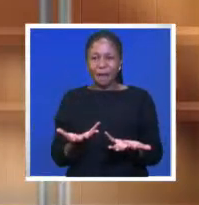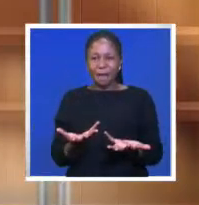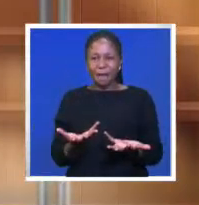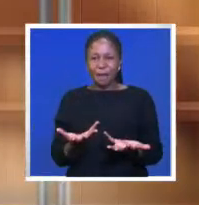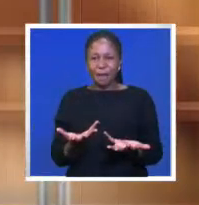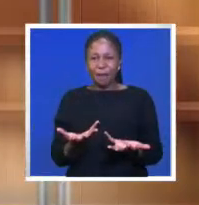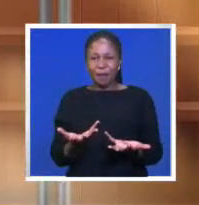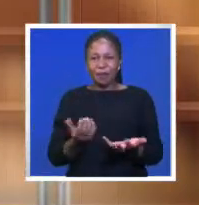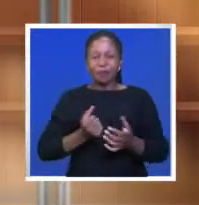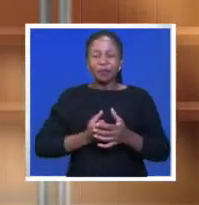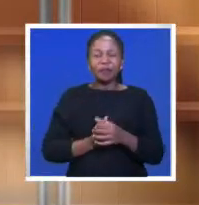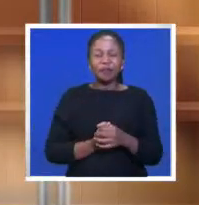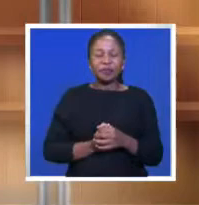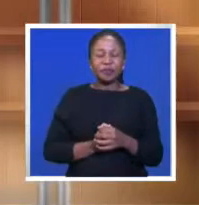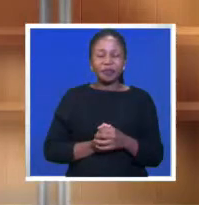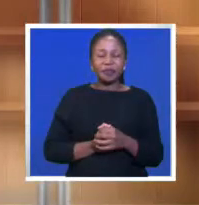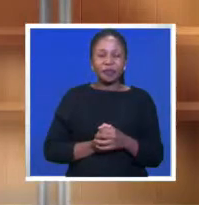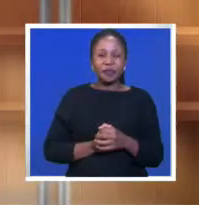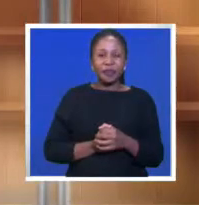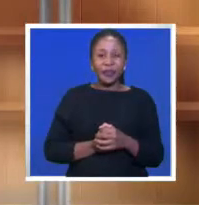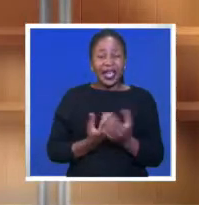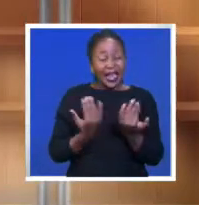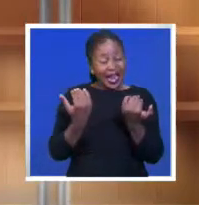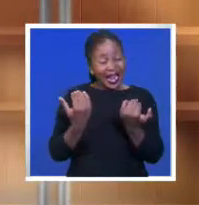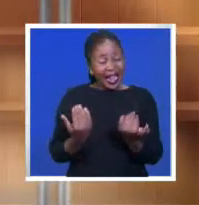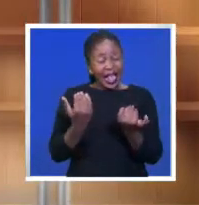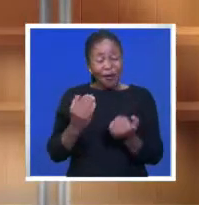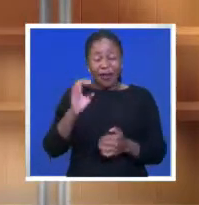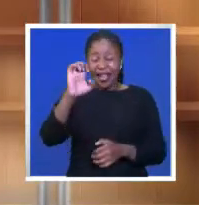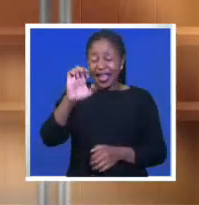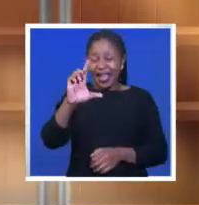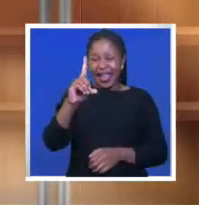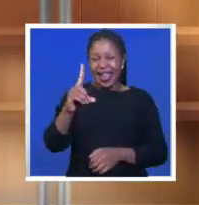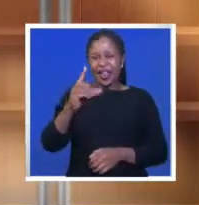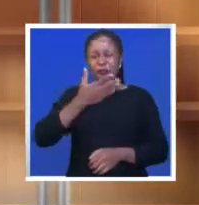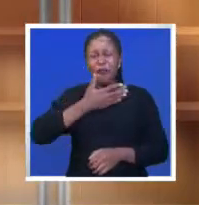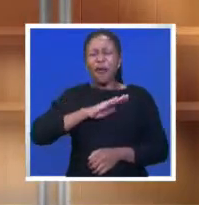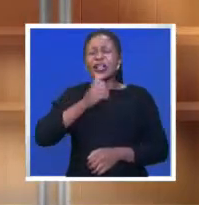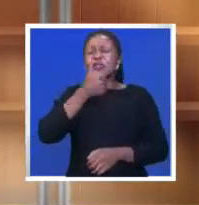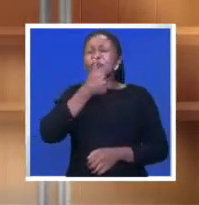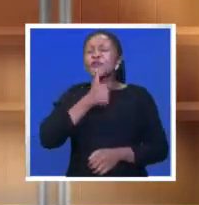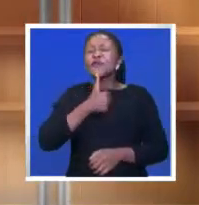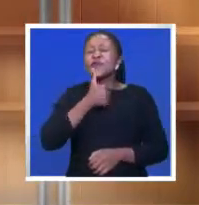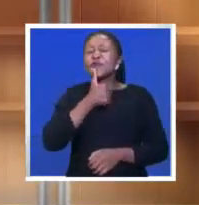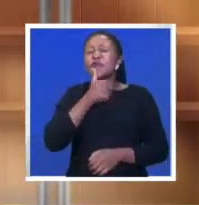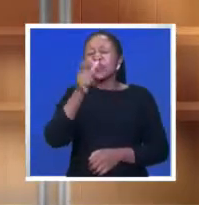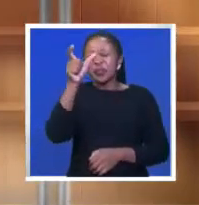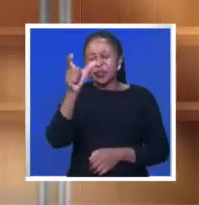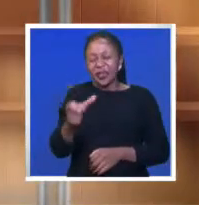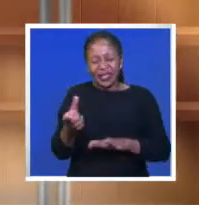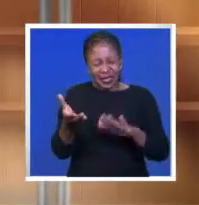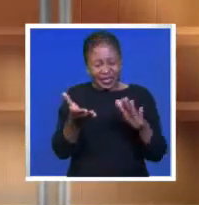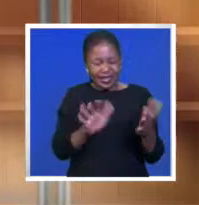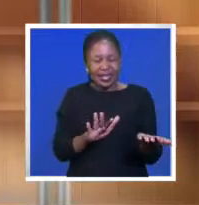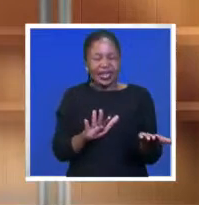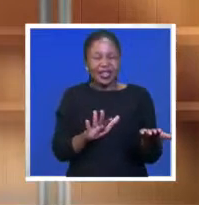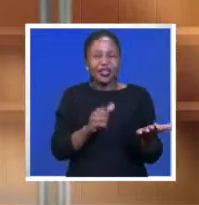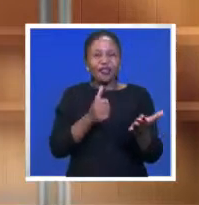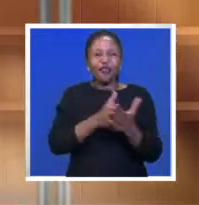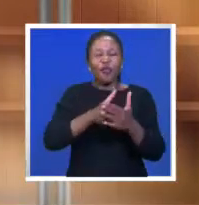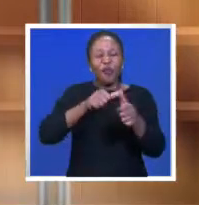about using this particular corpse so that he can actually escape. And curiosity